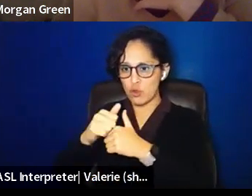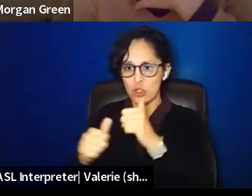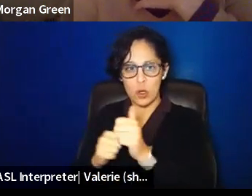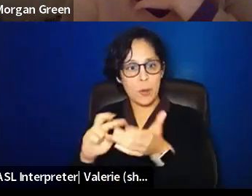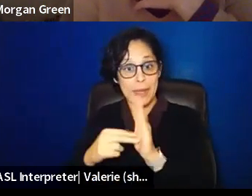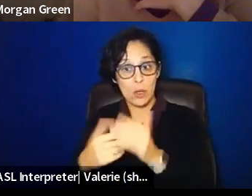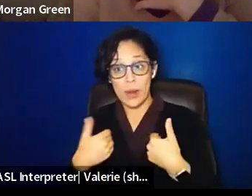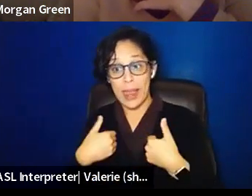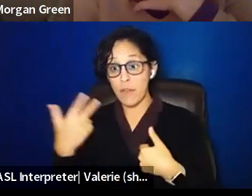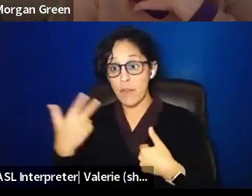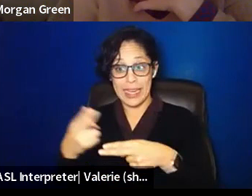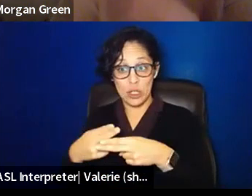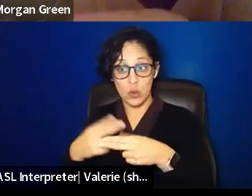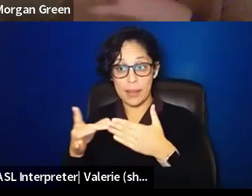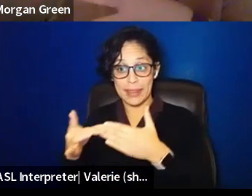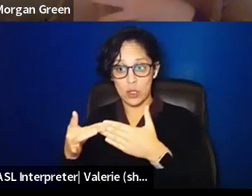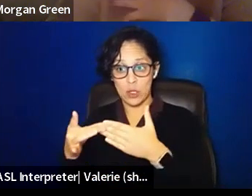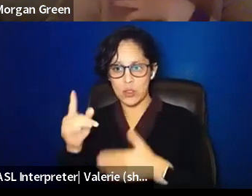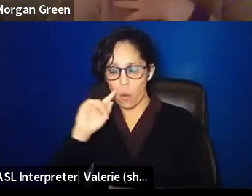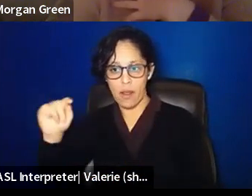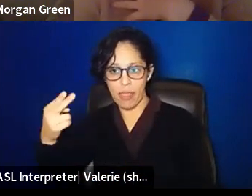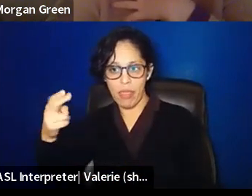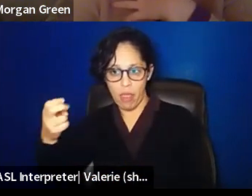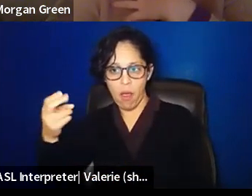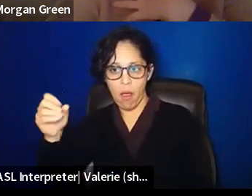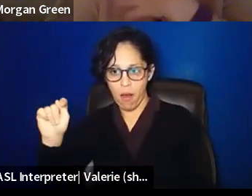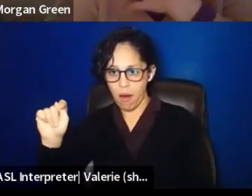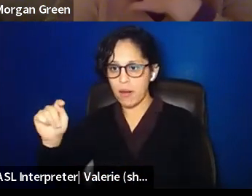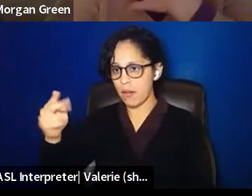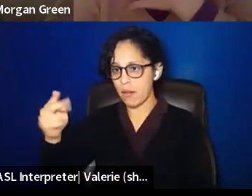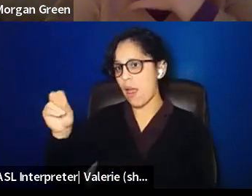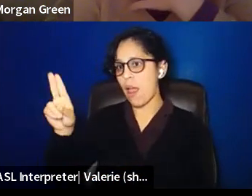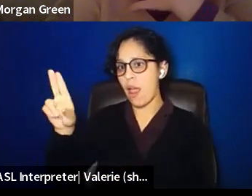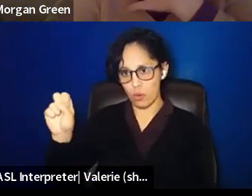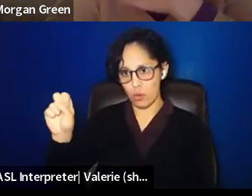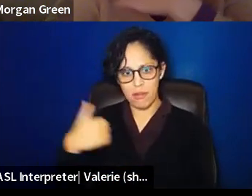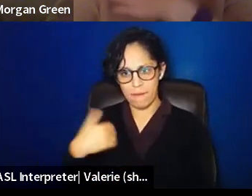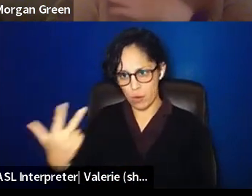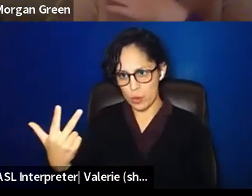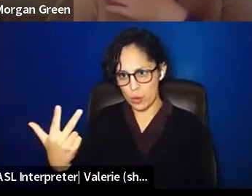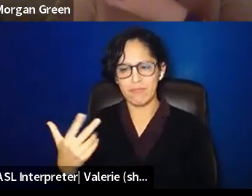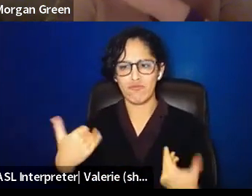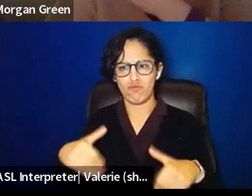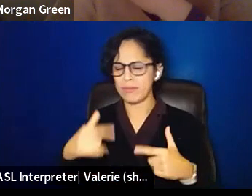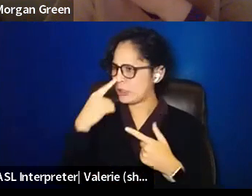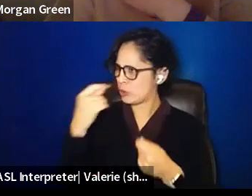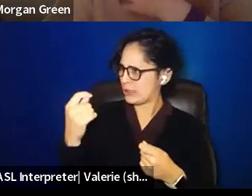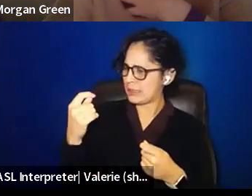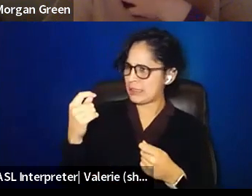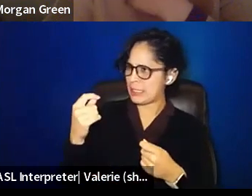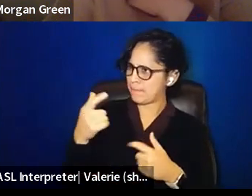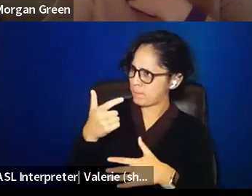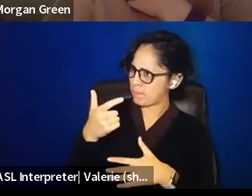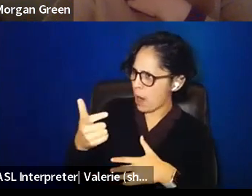interim leaders of the Hot House from within that group. So it's kind of interesting to see how this